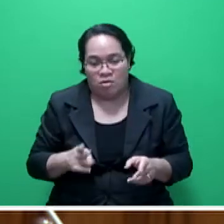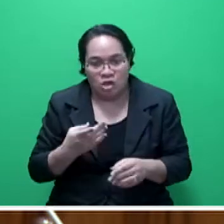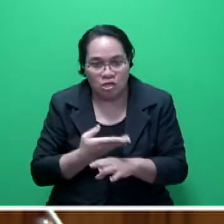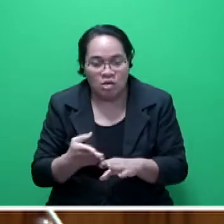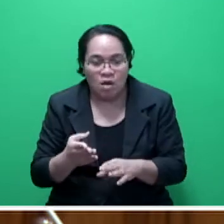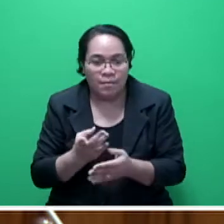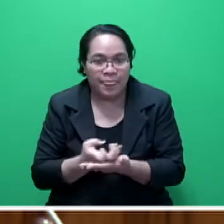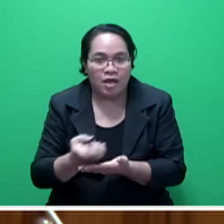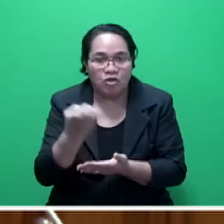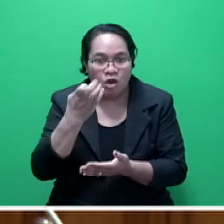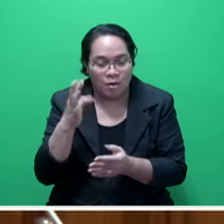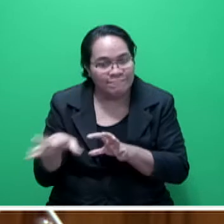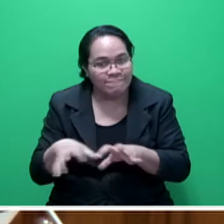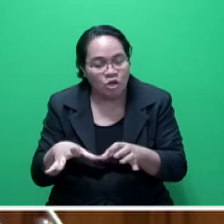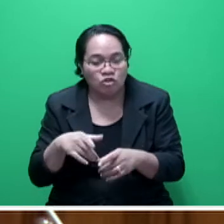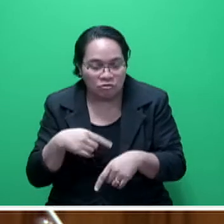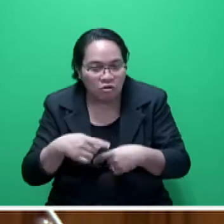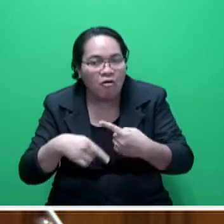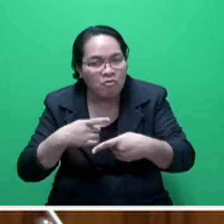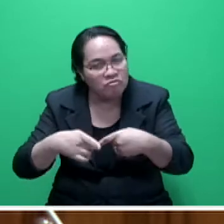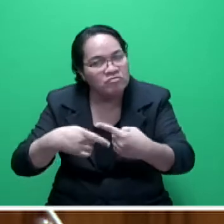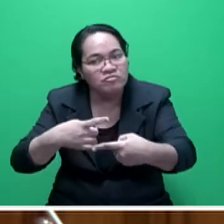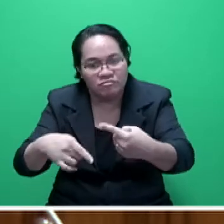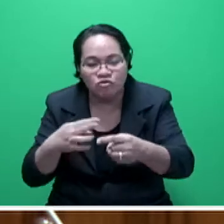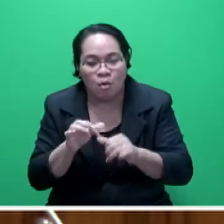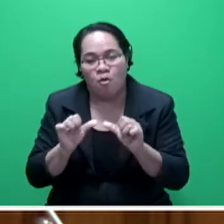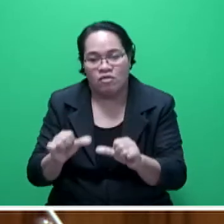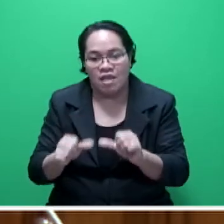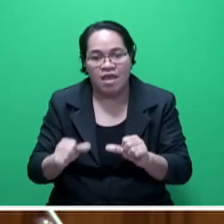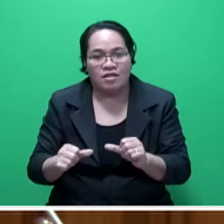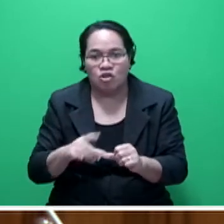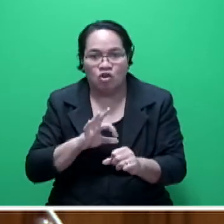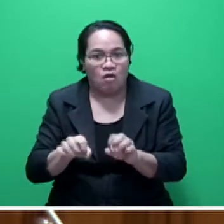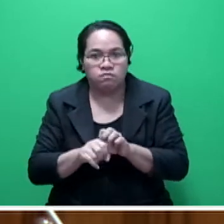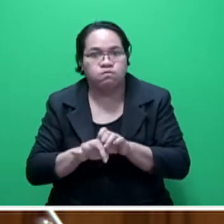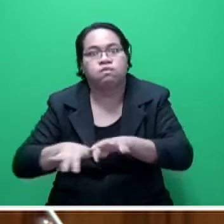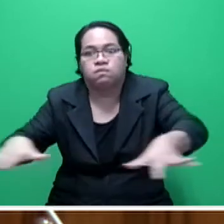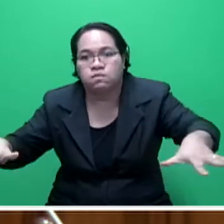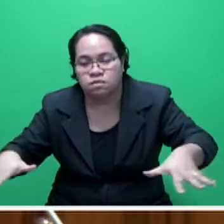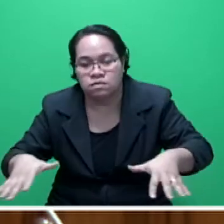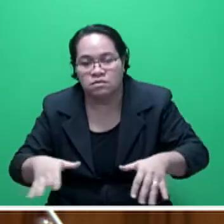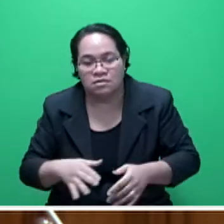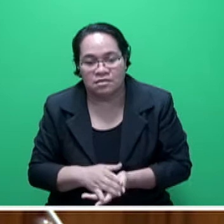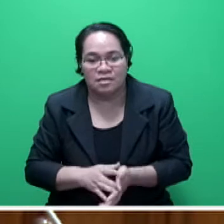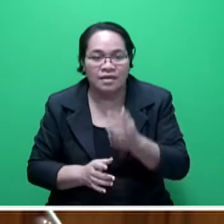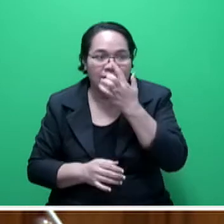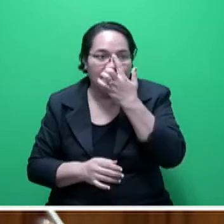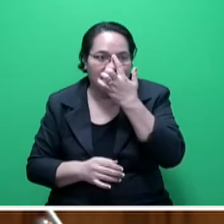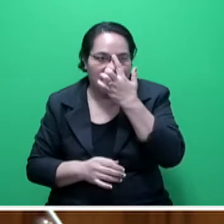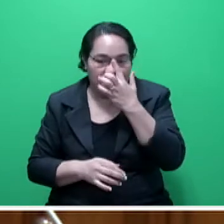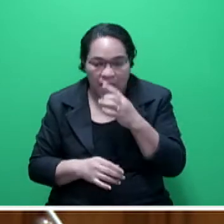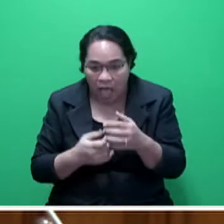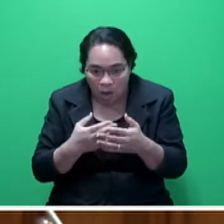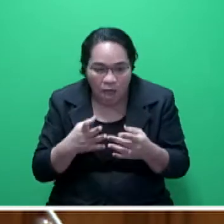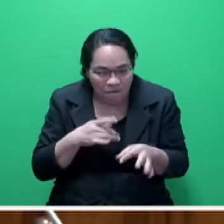to safely resume in a manner that protects against a large-scale COVID outbreak. The measures within